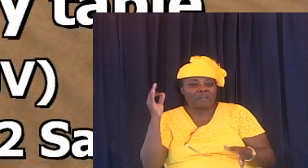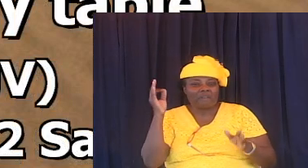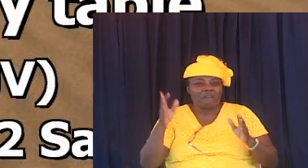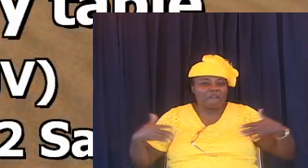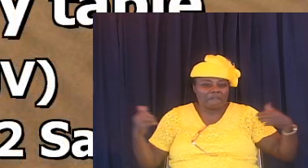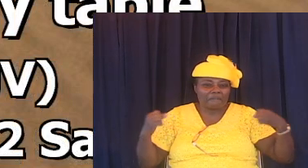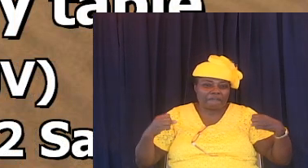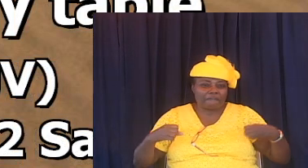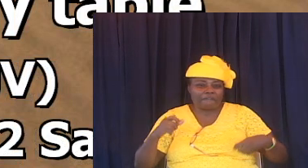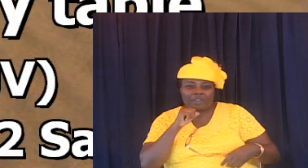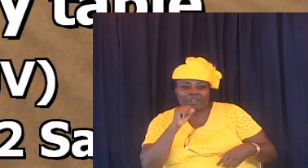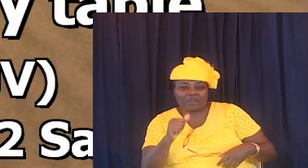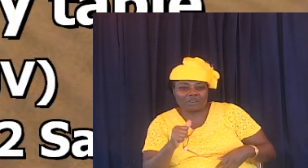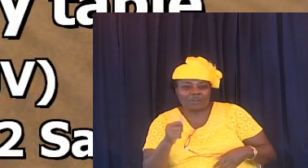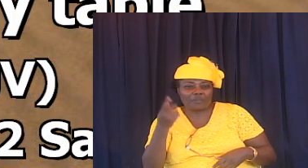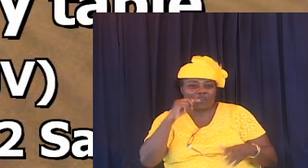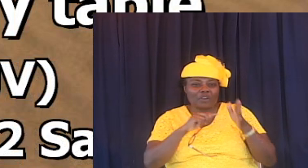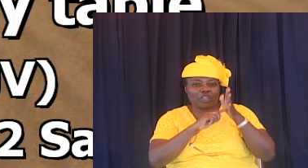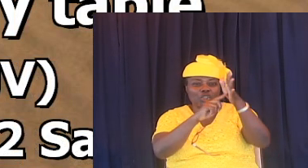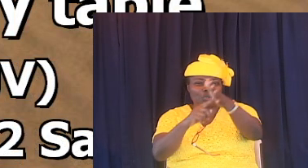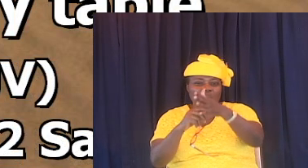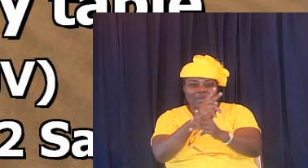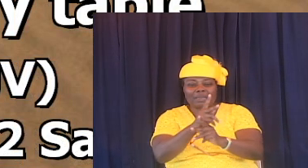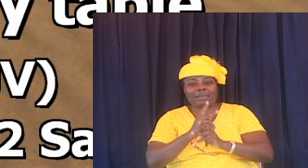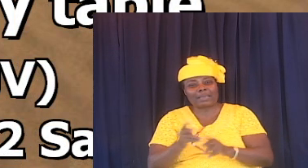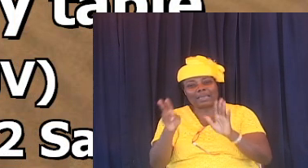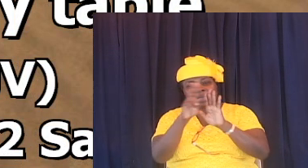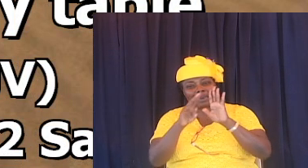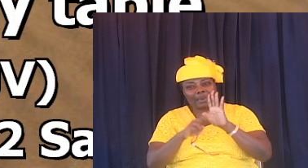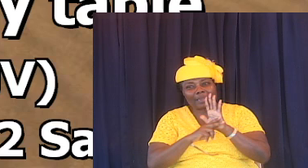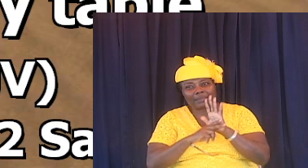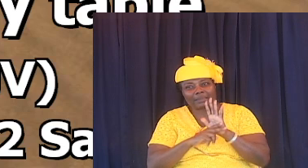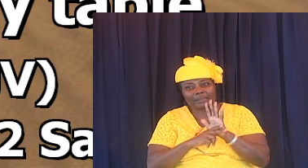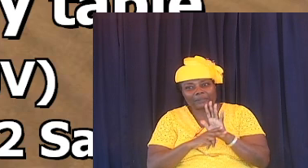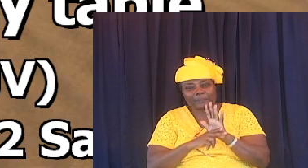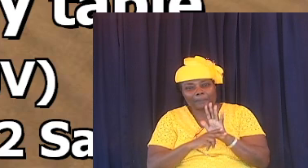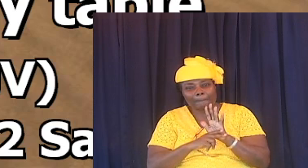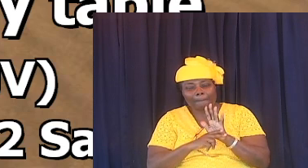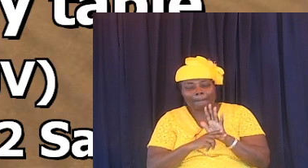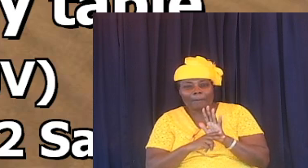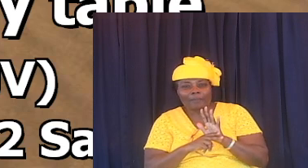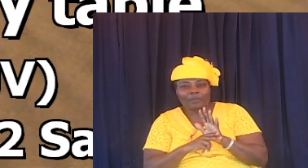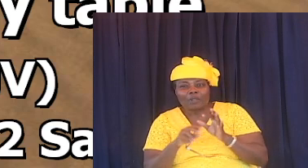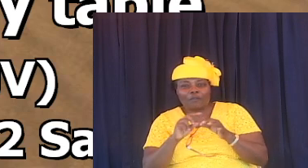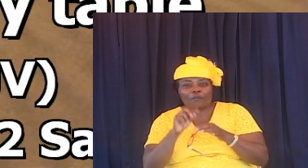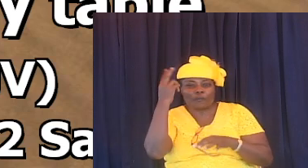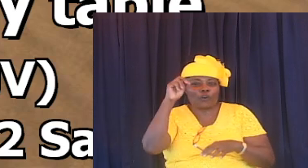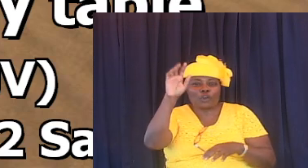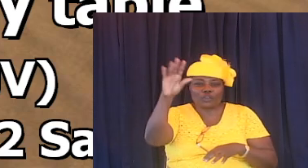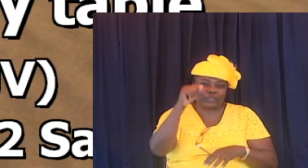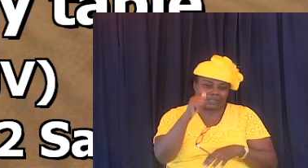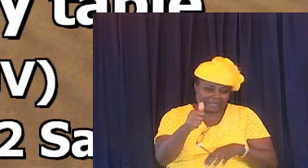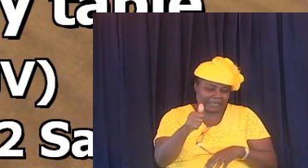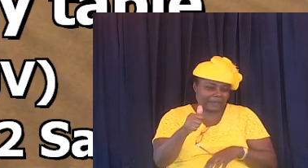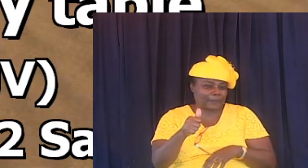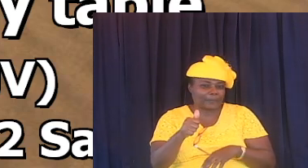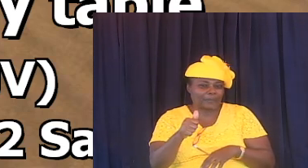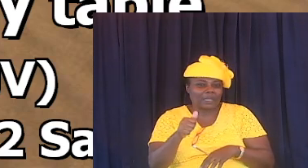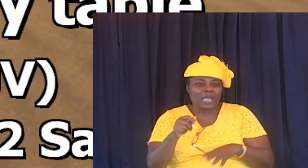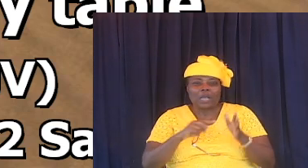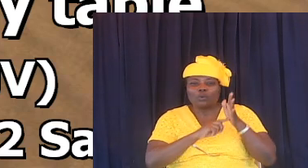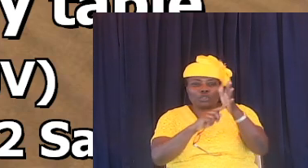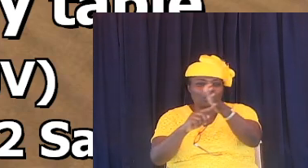will surely shew you the kindness for Jonathan's thy father's sake, and will restore thee all the